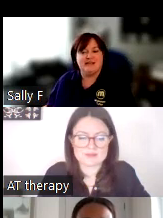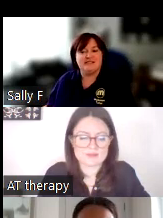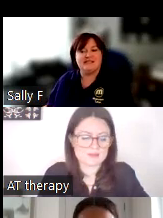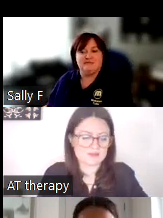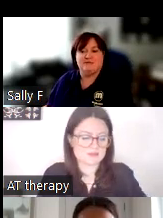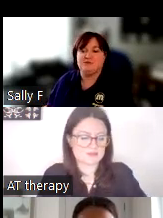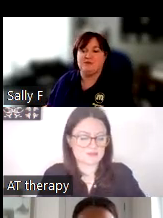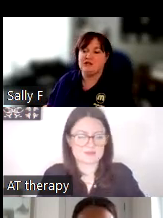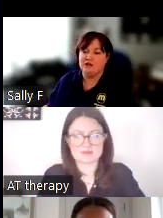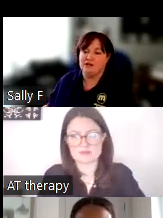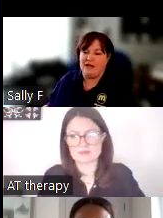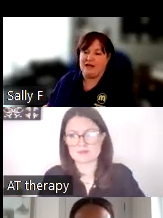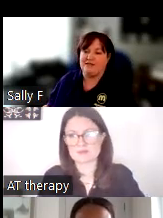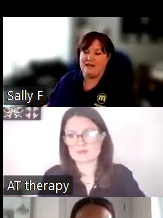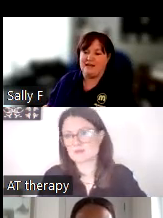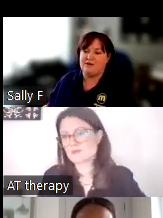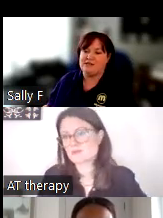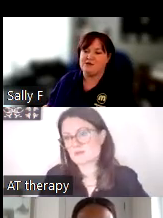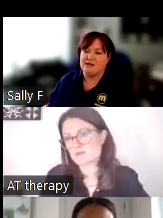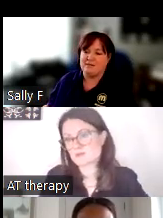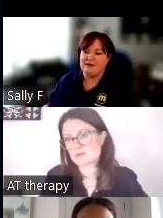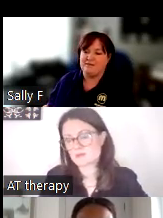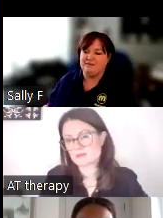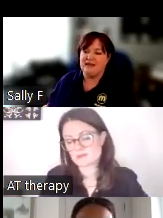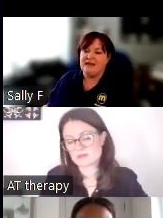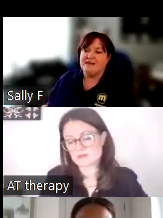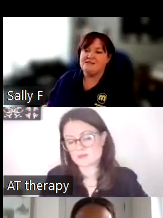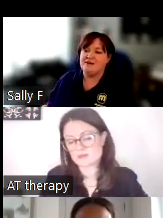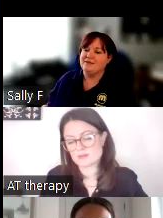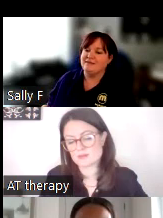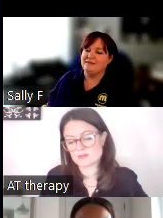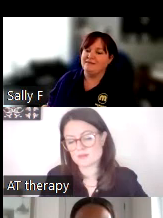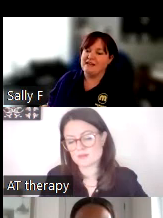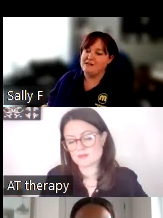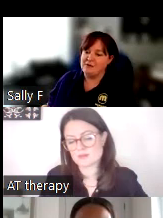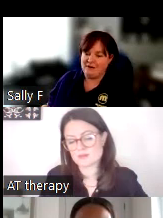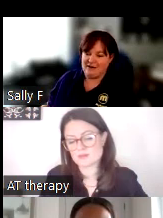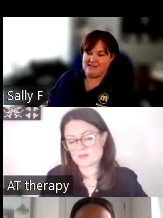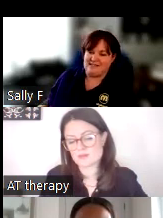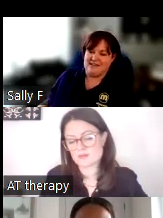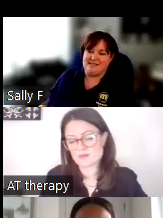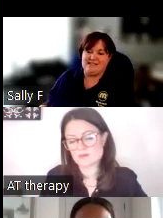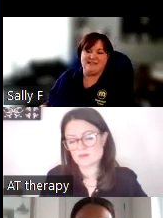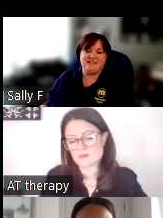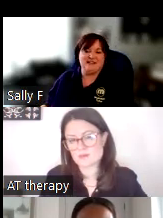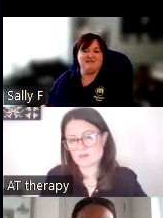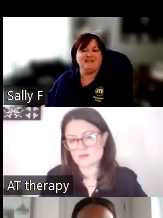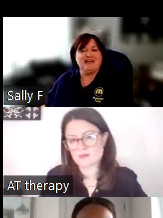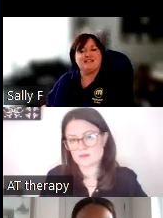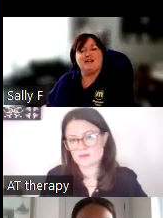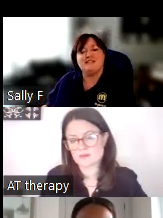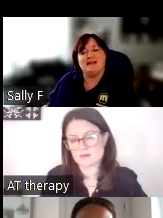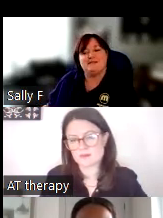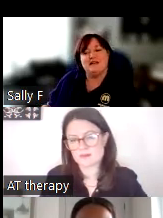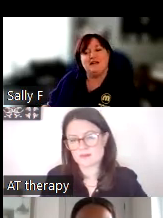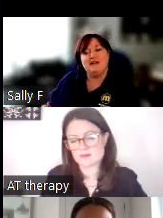the signs and symbols which look like the thing that we're talking about? So there's no clear answer to this. In general, yes,